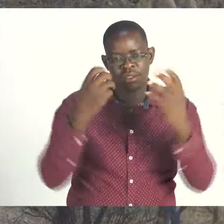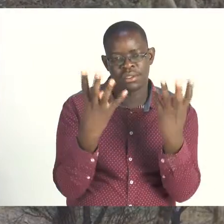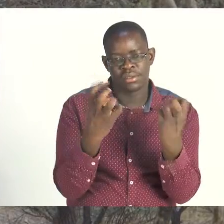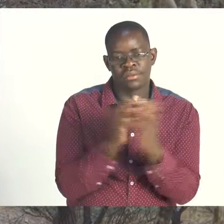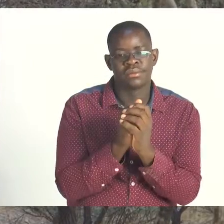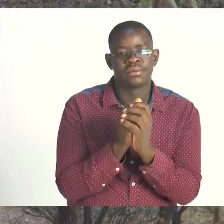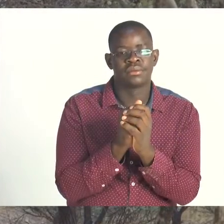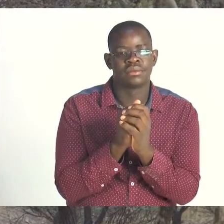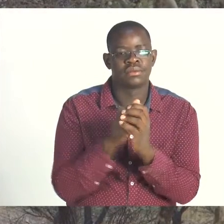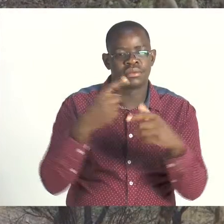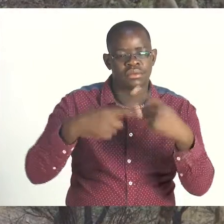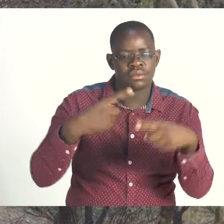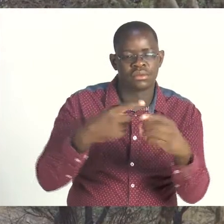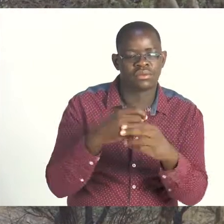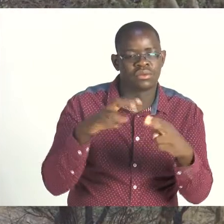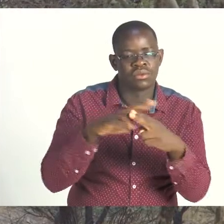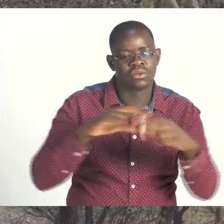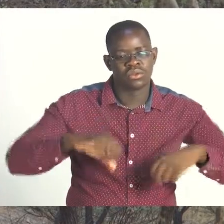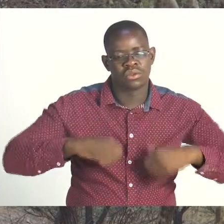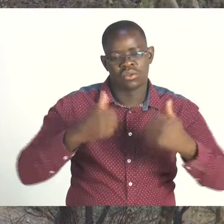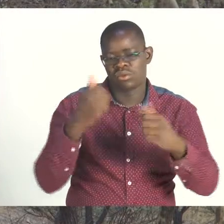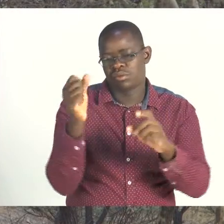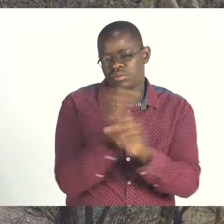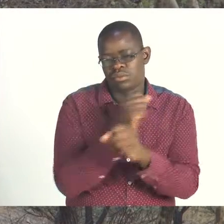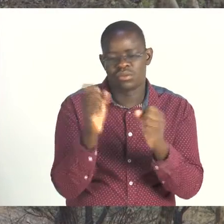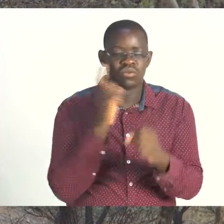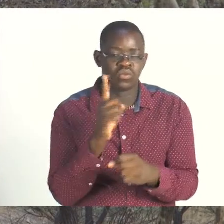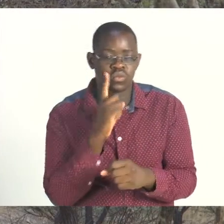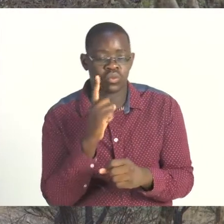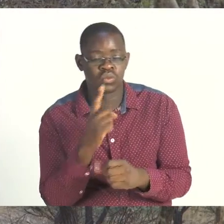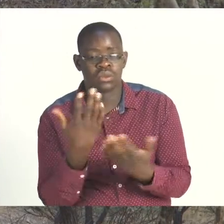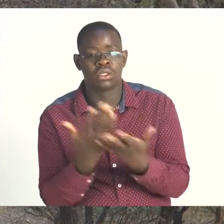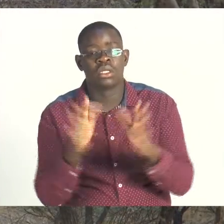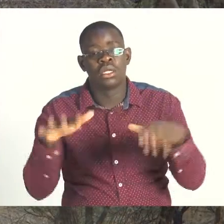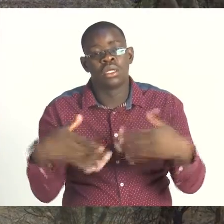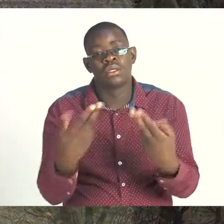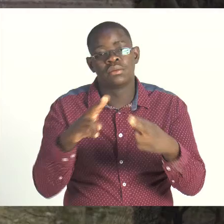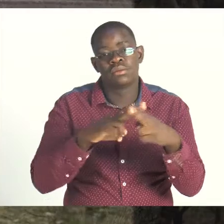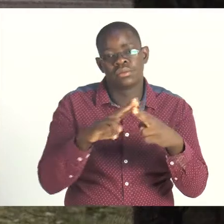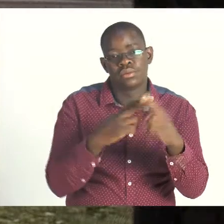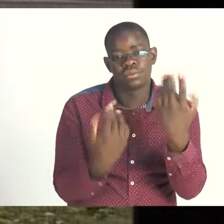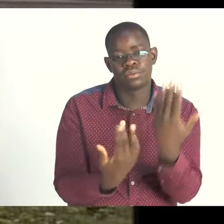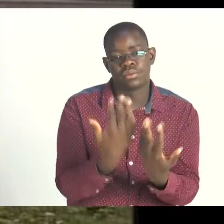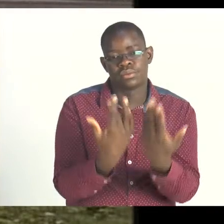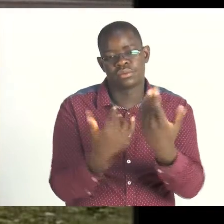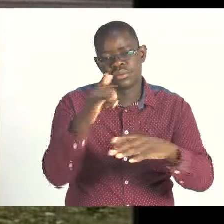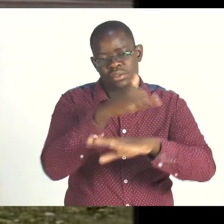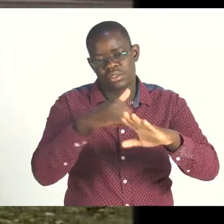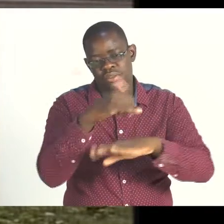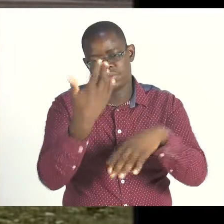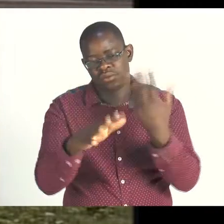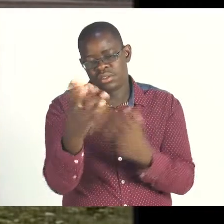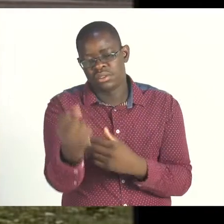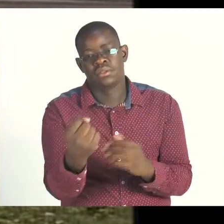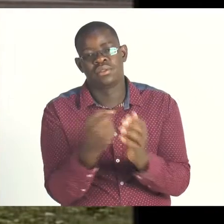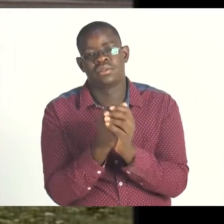an unending cycle which humans cannot control. But how we use the grazing land or area we have on the